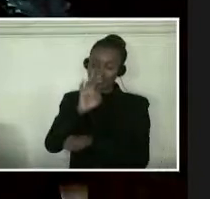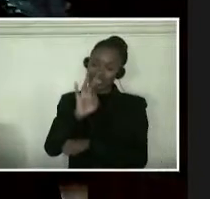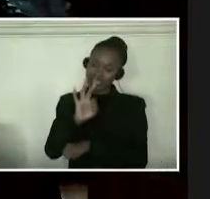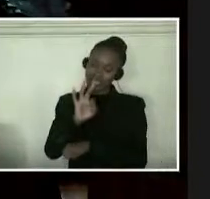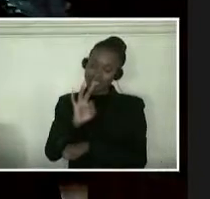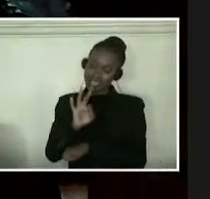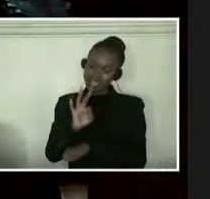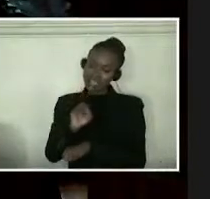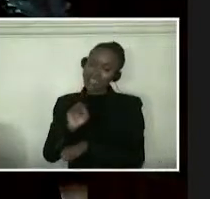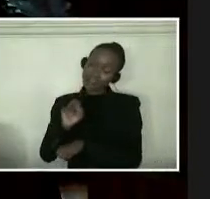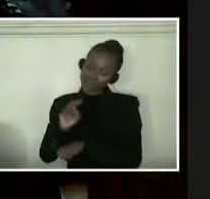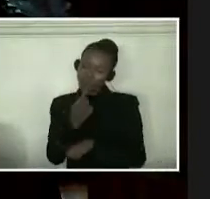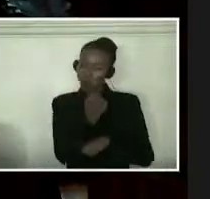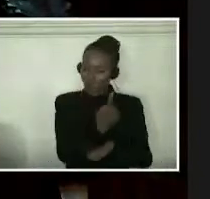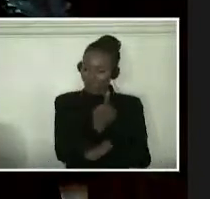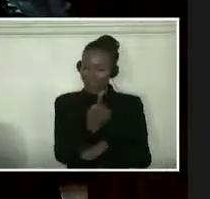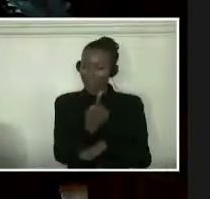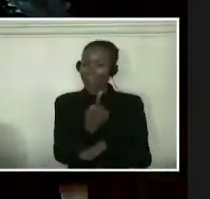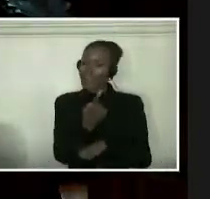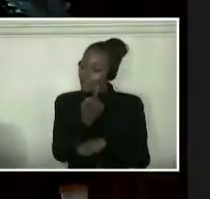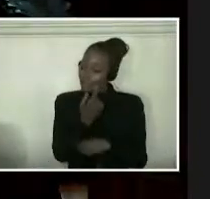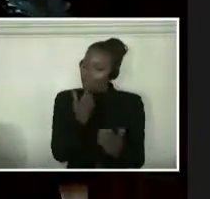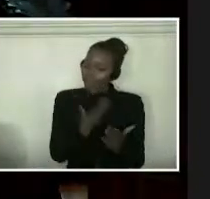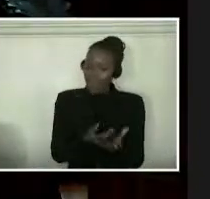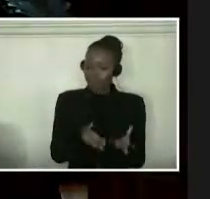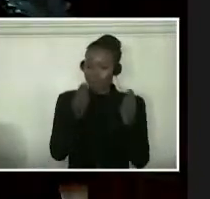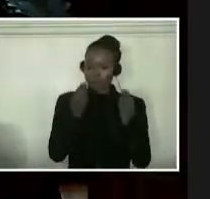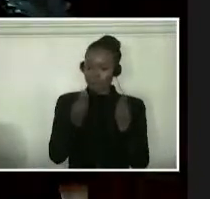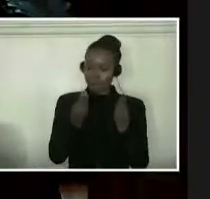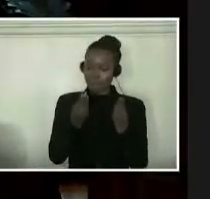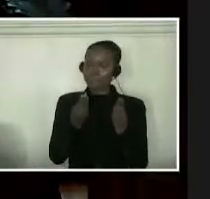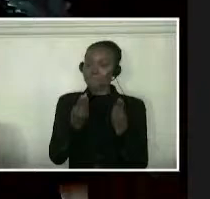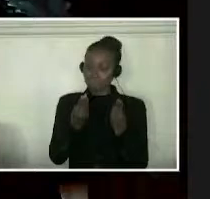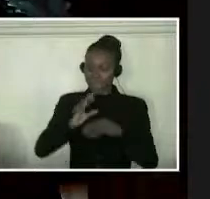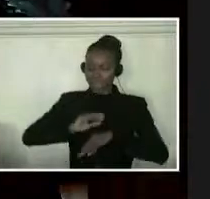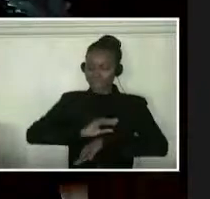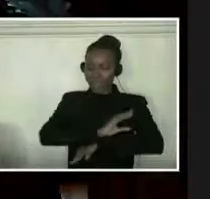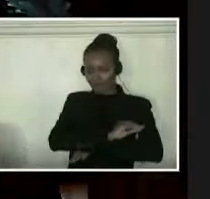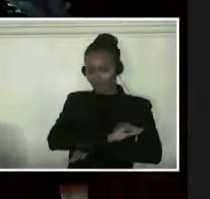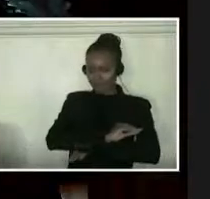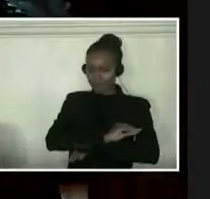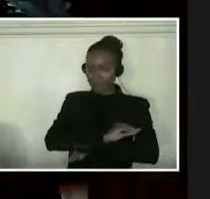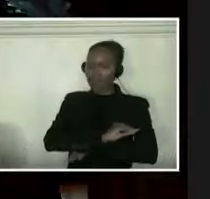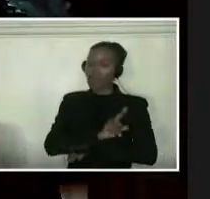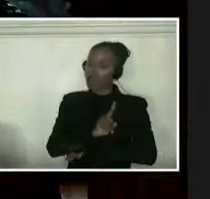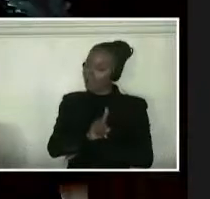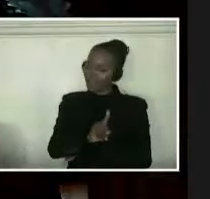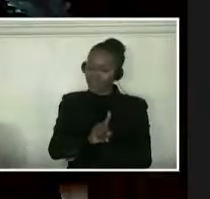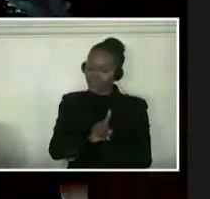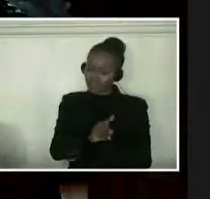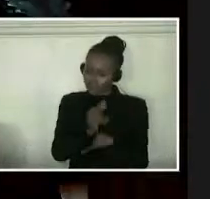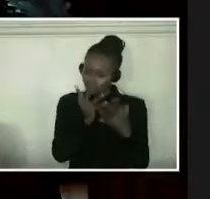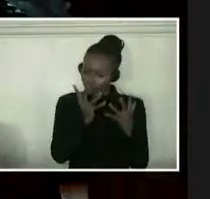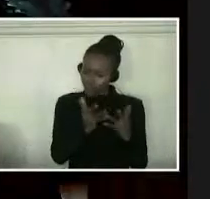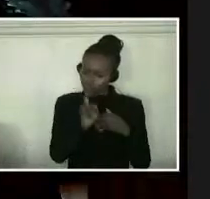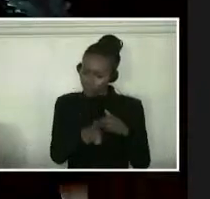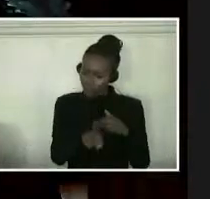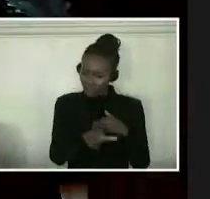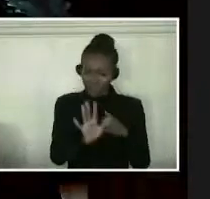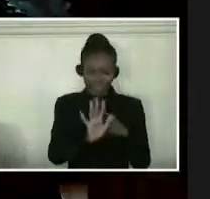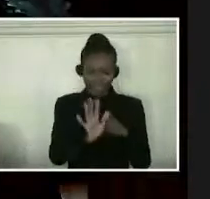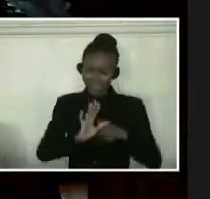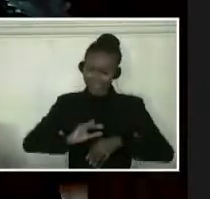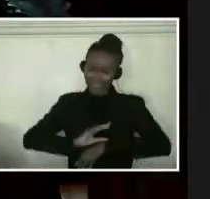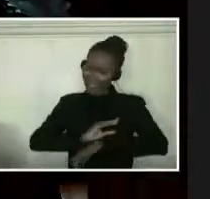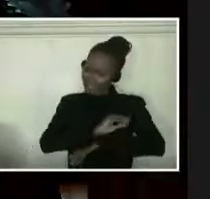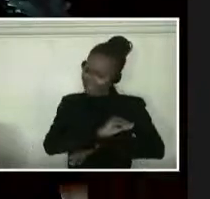in their lifetime and that on average five south african men will die from prostate cancer aqua nail island this is a cancer